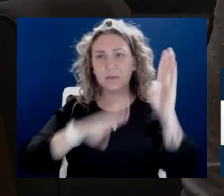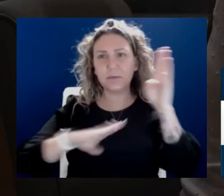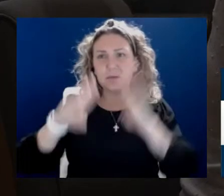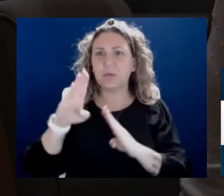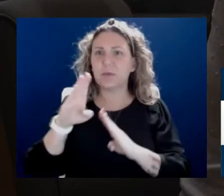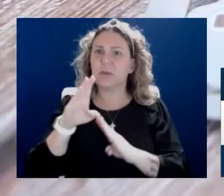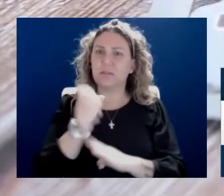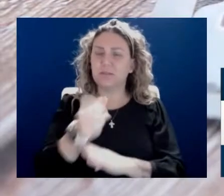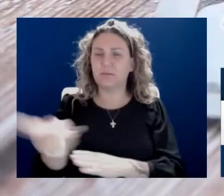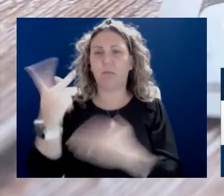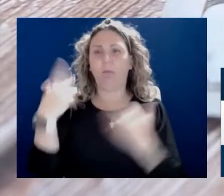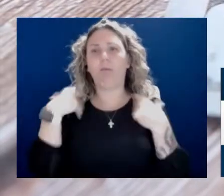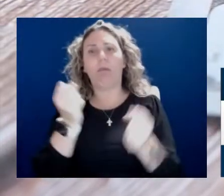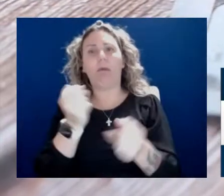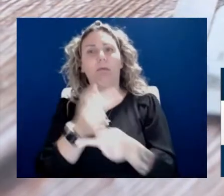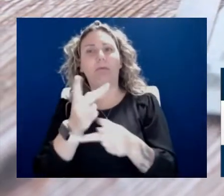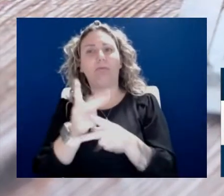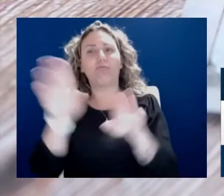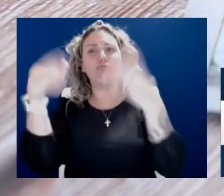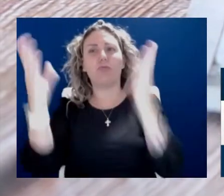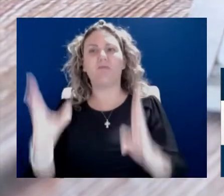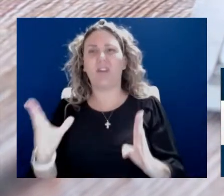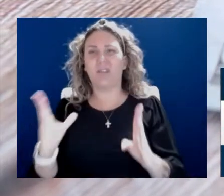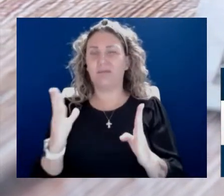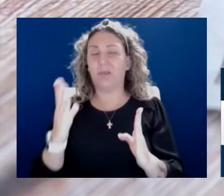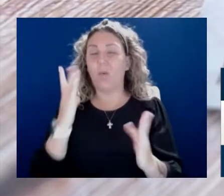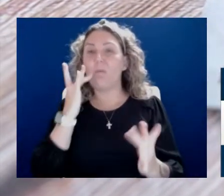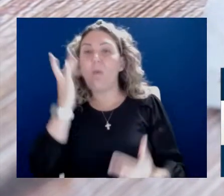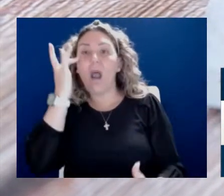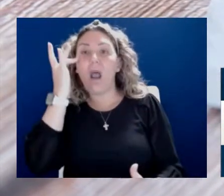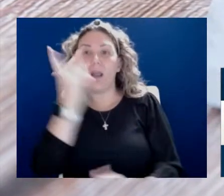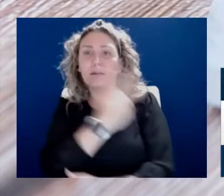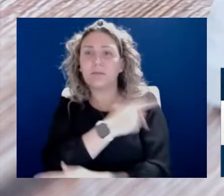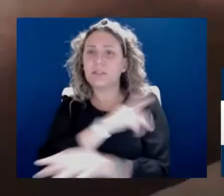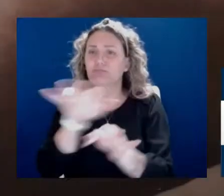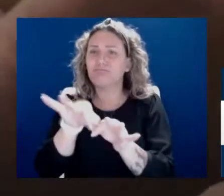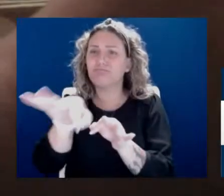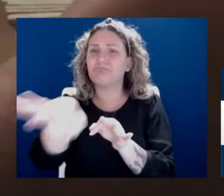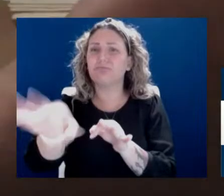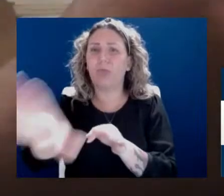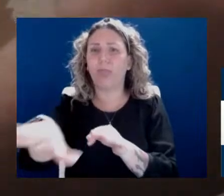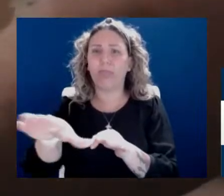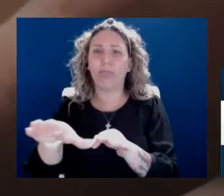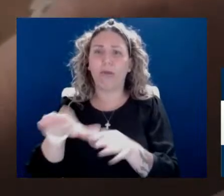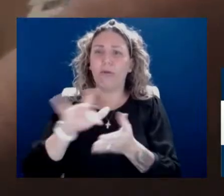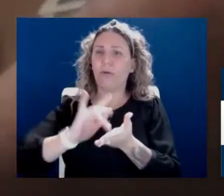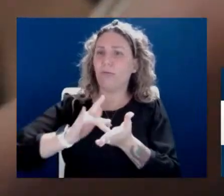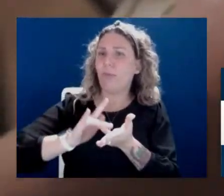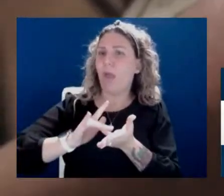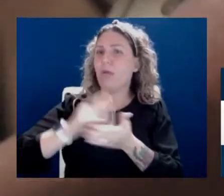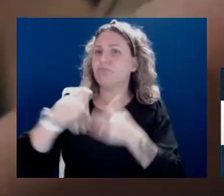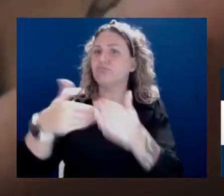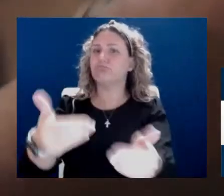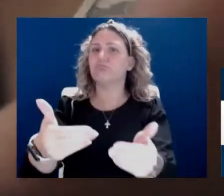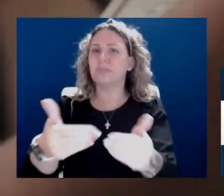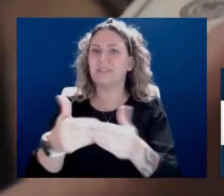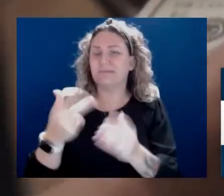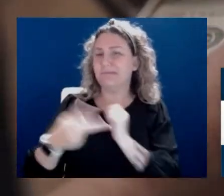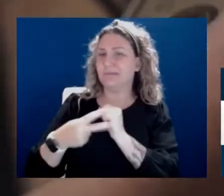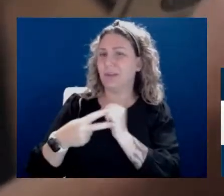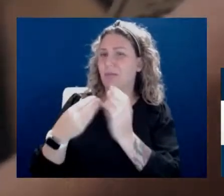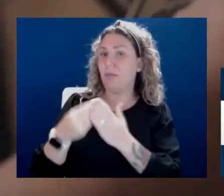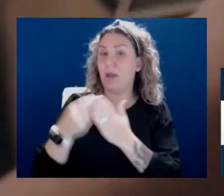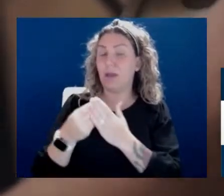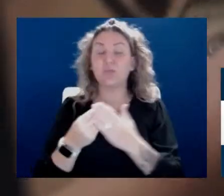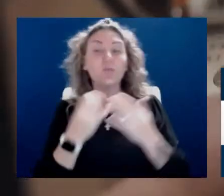that patients may opt to delay their medical care to save money. Just ahead, what you can do now to hold down costs and